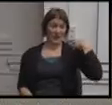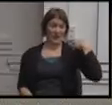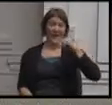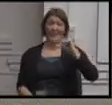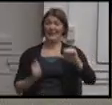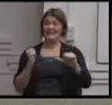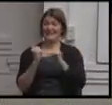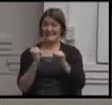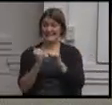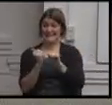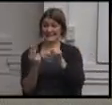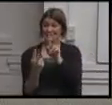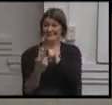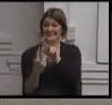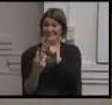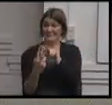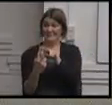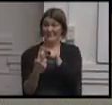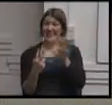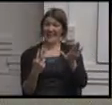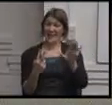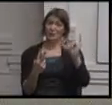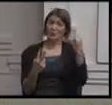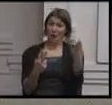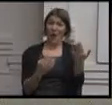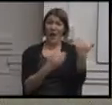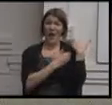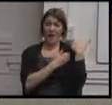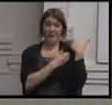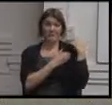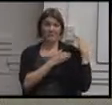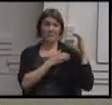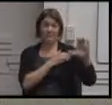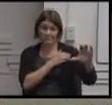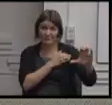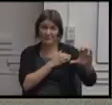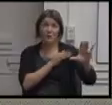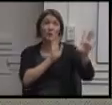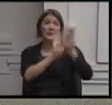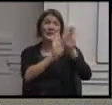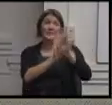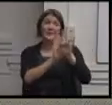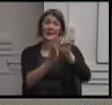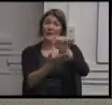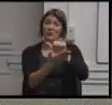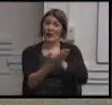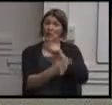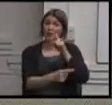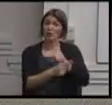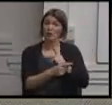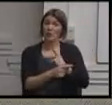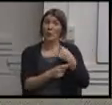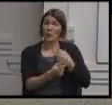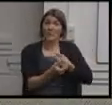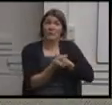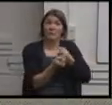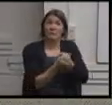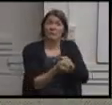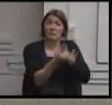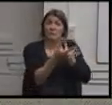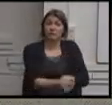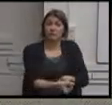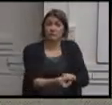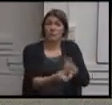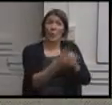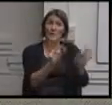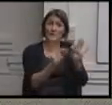vice chair's job. We charge you with the work of deciding what is important